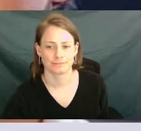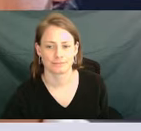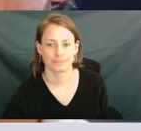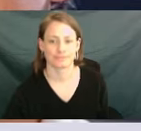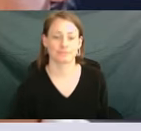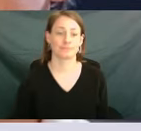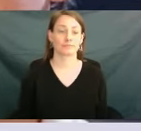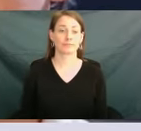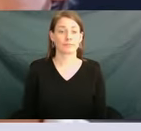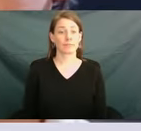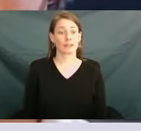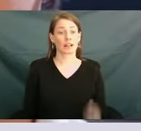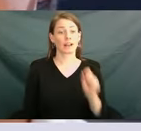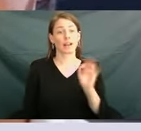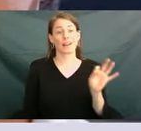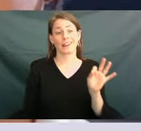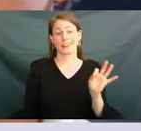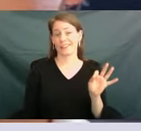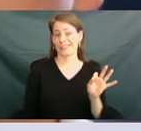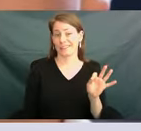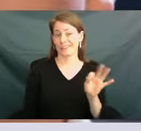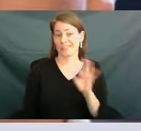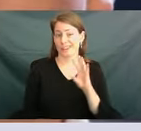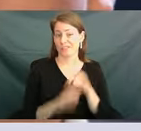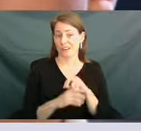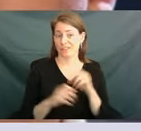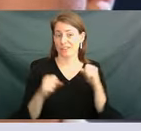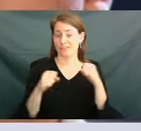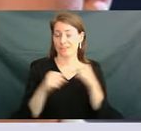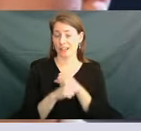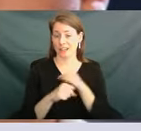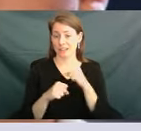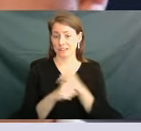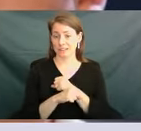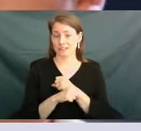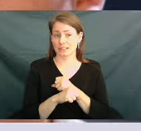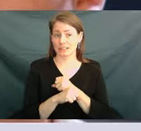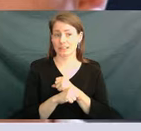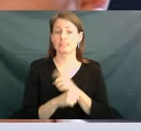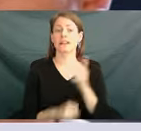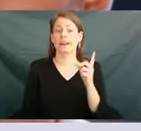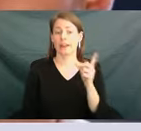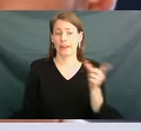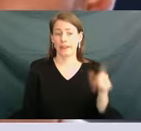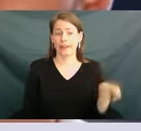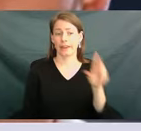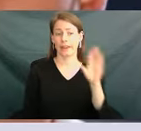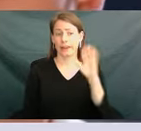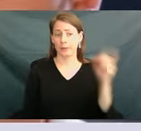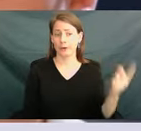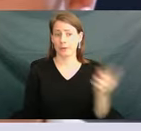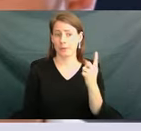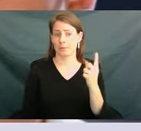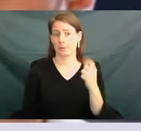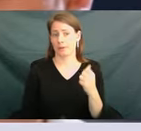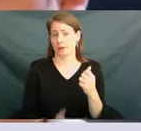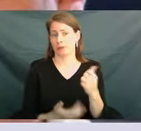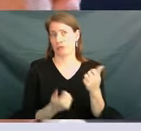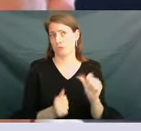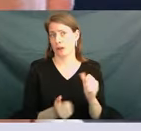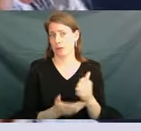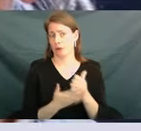They come up to me and try to stop me, like calm me